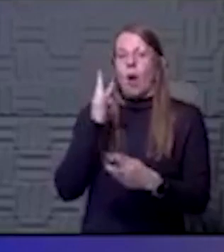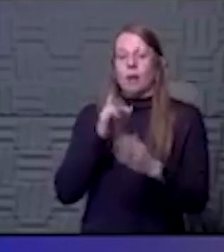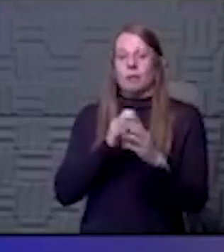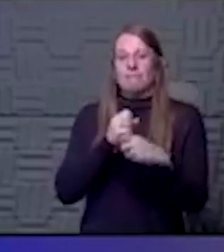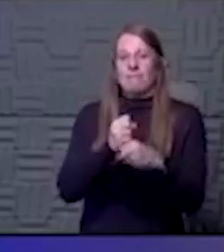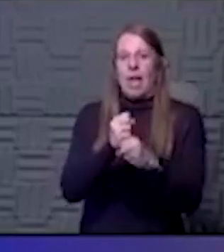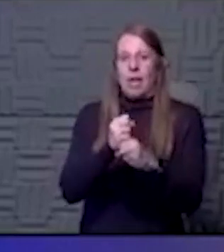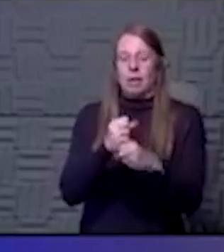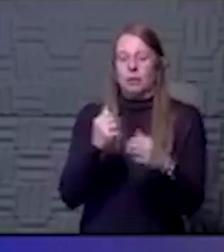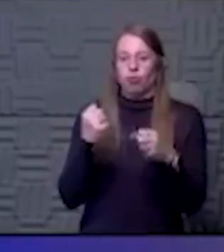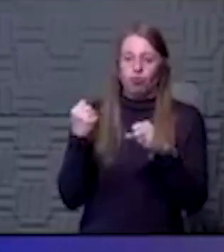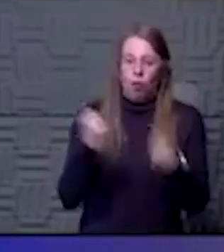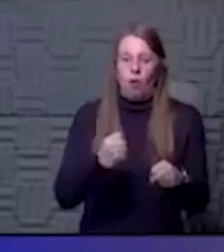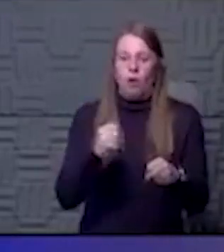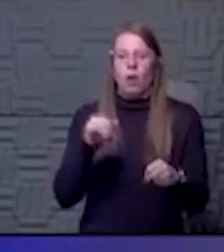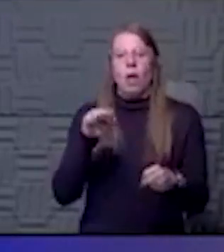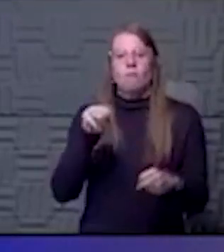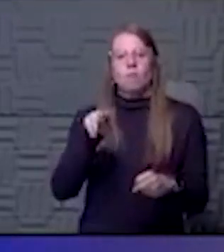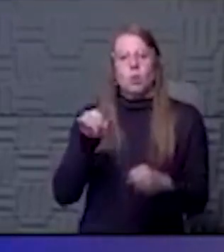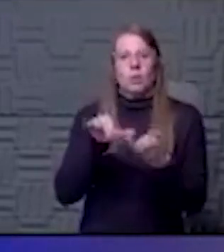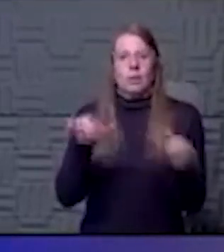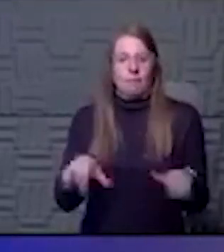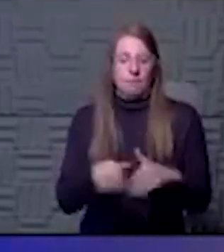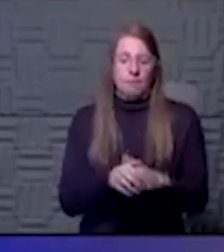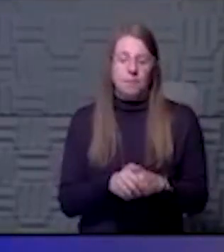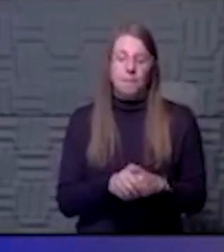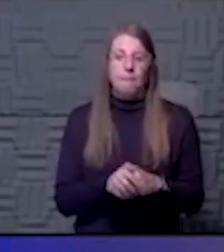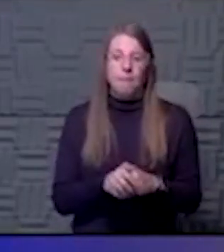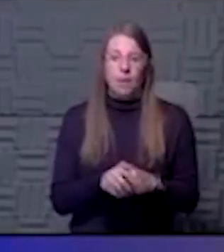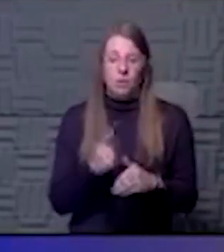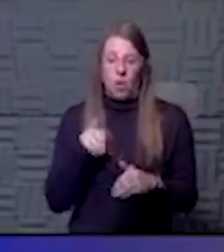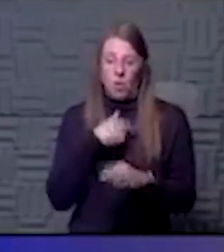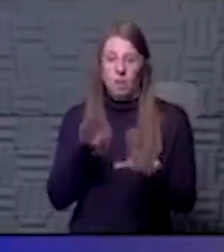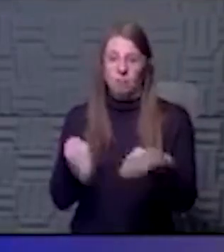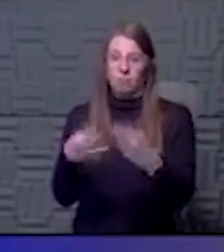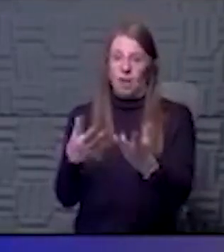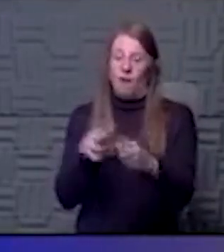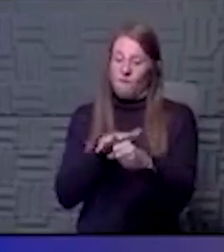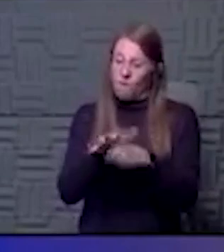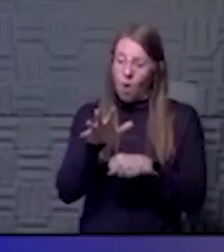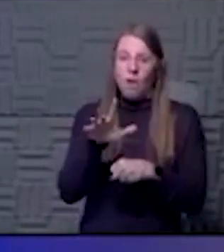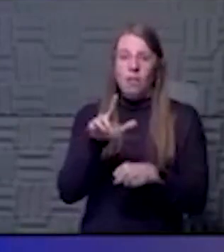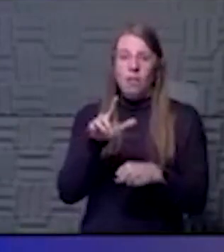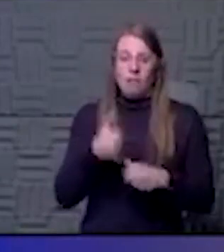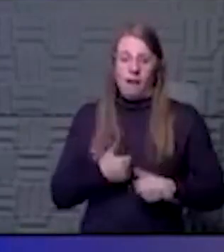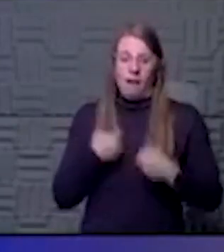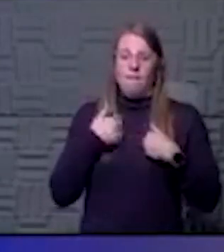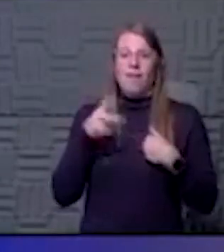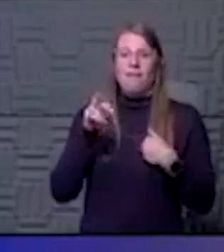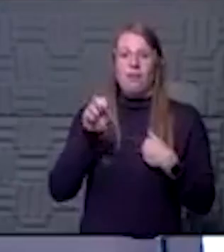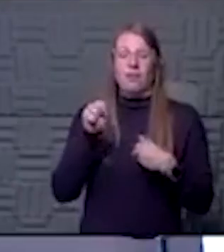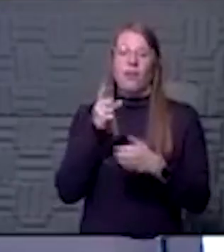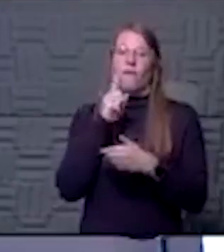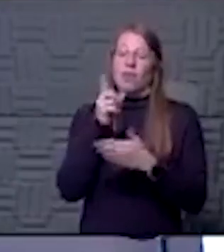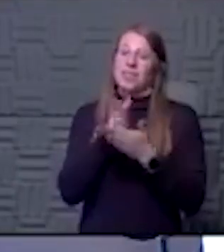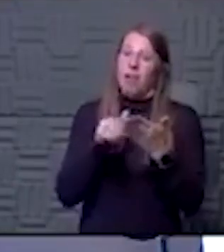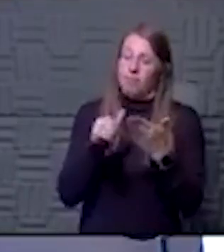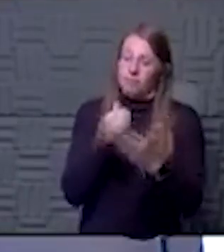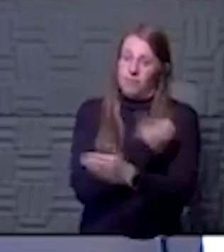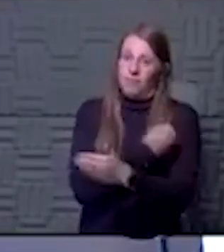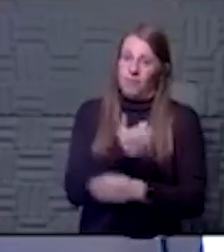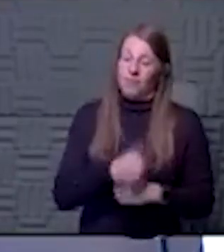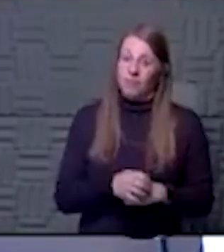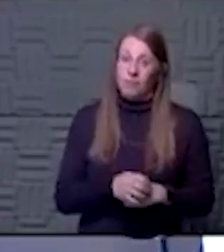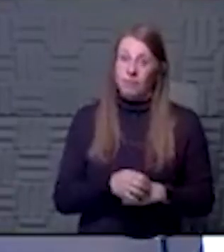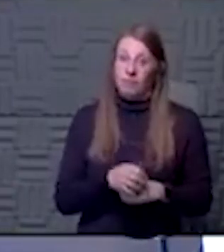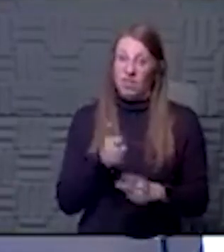this is something that has been done forever in the vaccine. So we're actually giving you a full live virus for some of these vaccines. We do, and yet you do